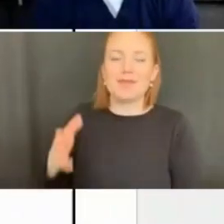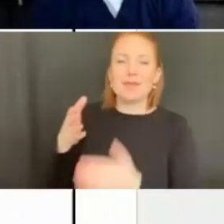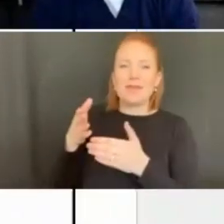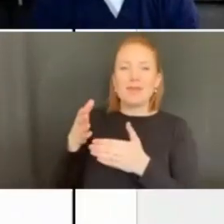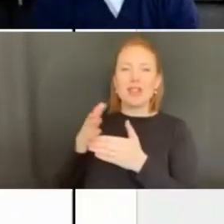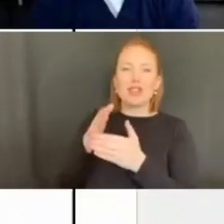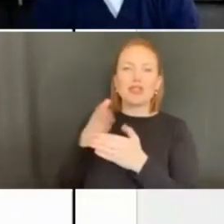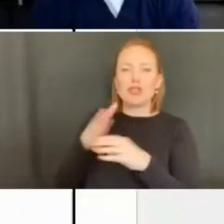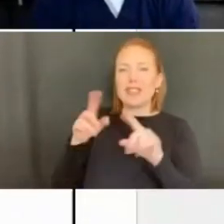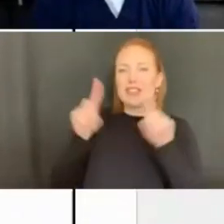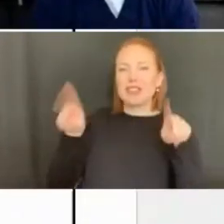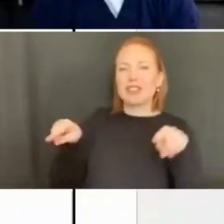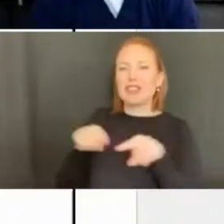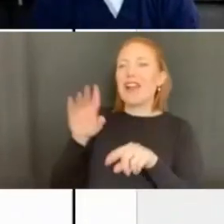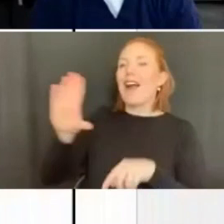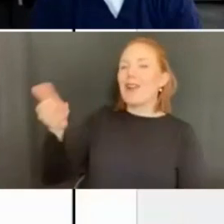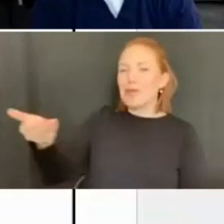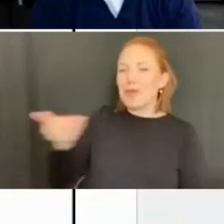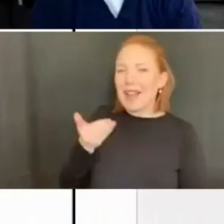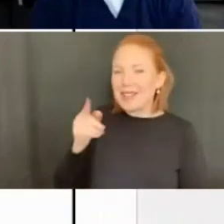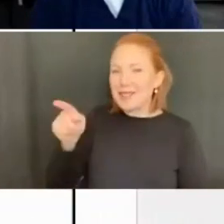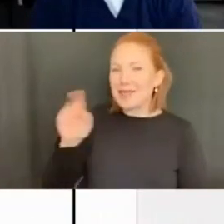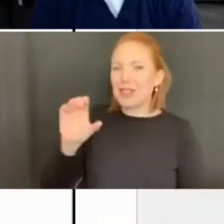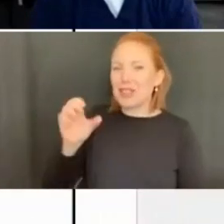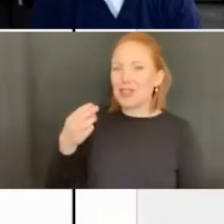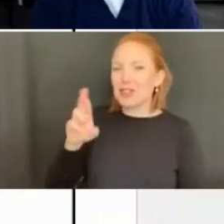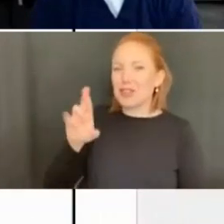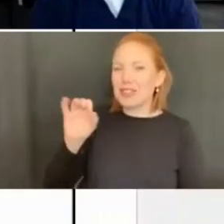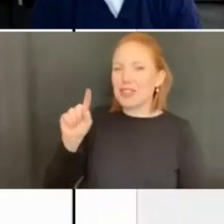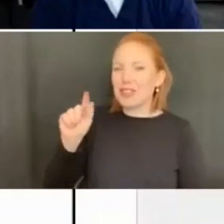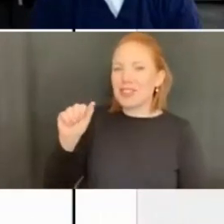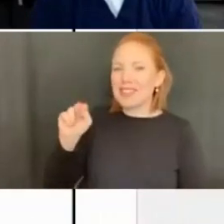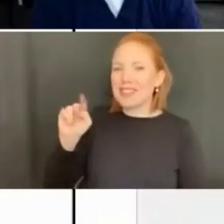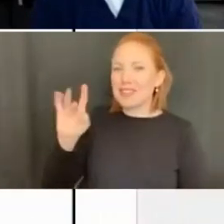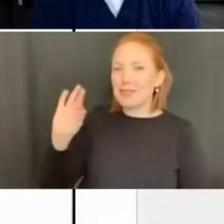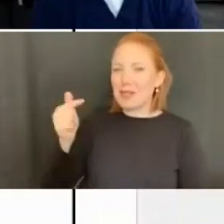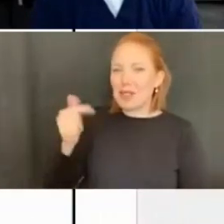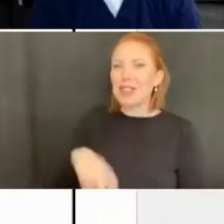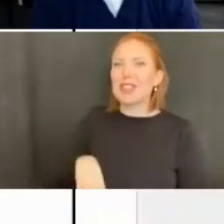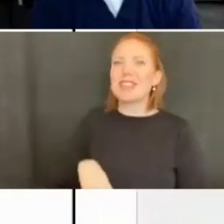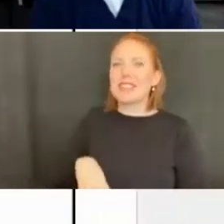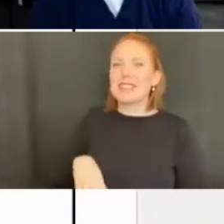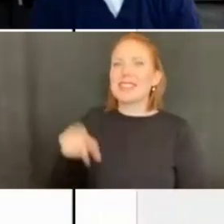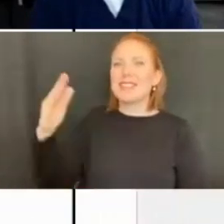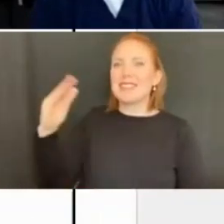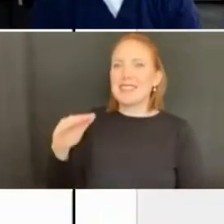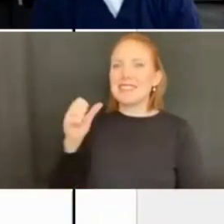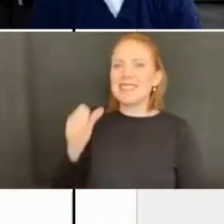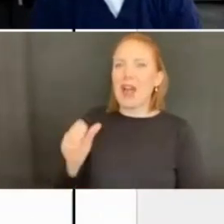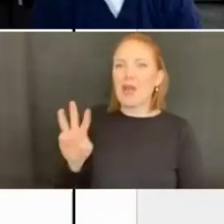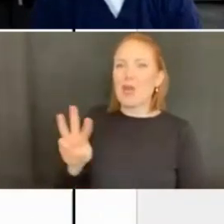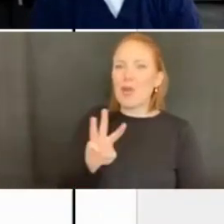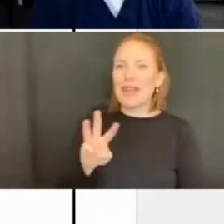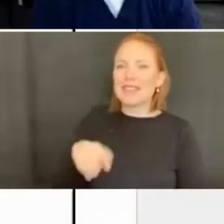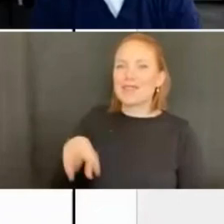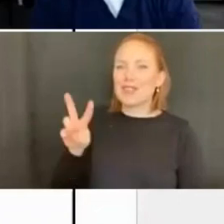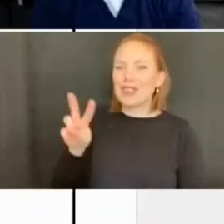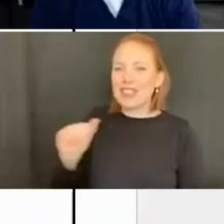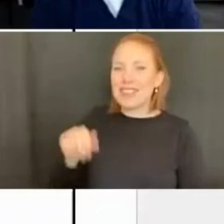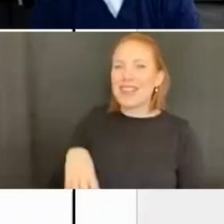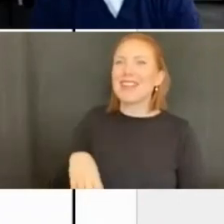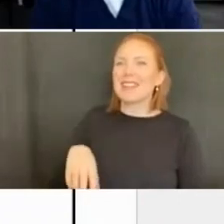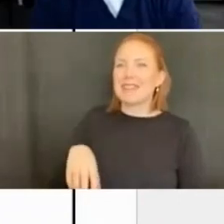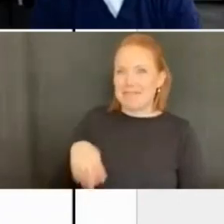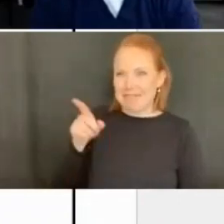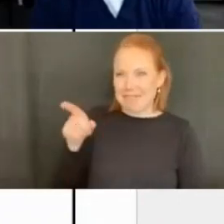open. Welcome from Christiansburg and Hokie Country, Southwest Virginia. Thank you for being here. Tell City,